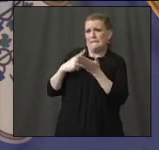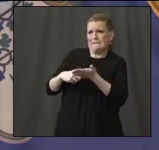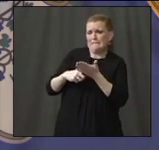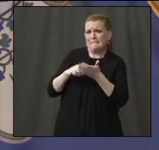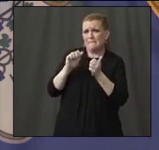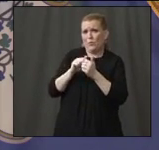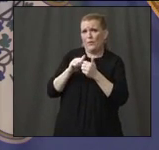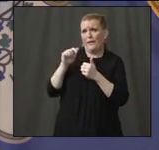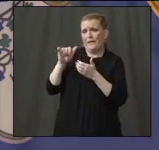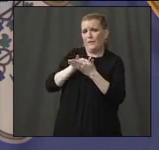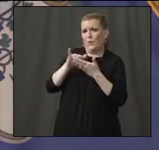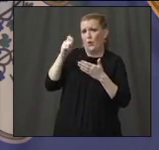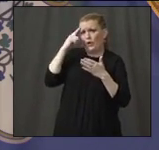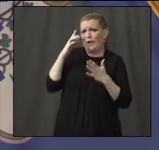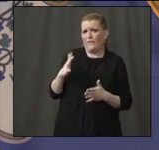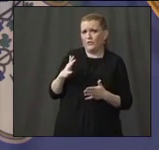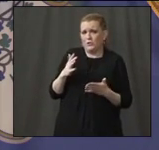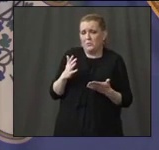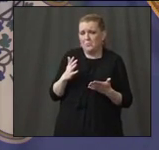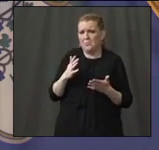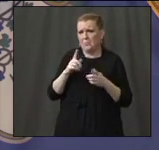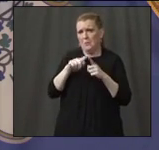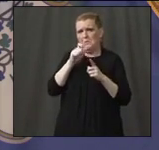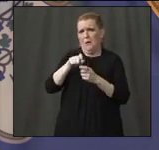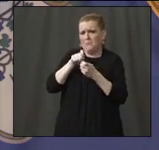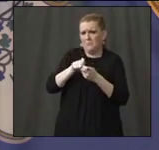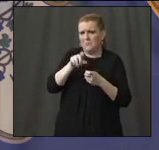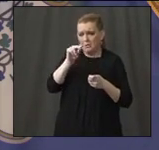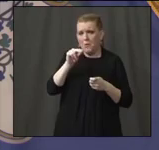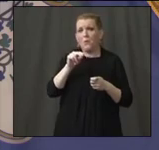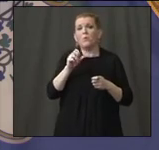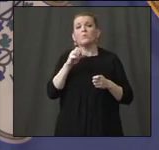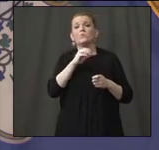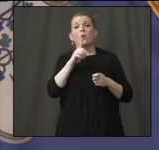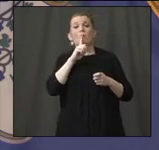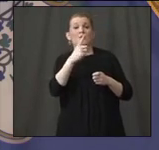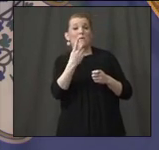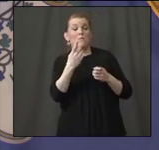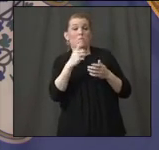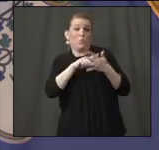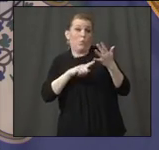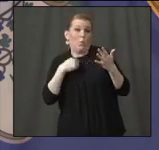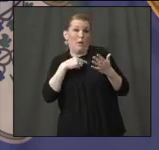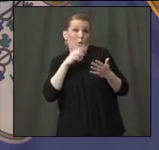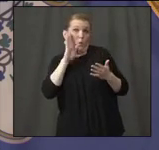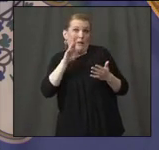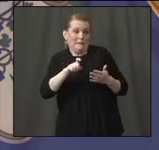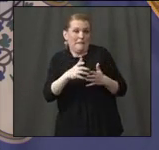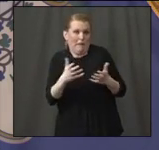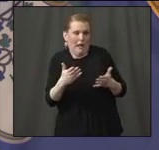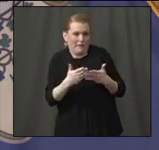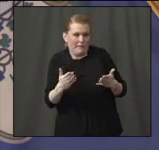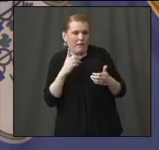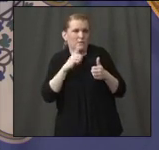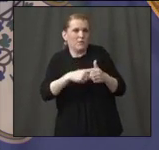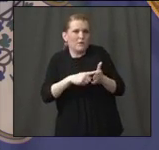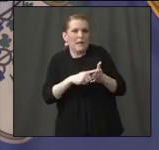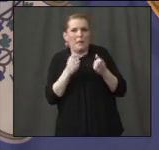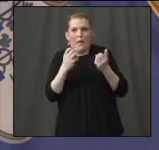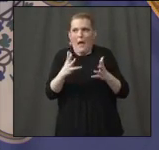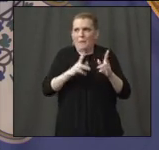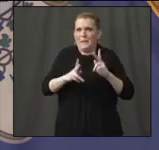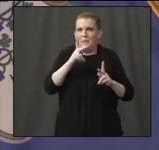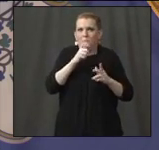track down and make sure that we know who you've been in contact with so we can notice them and keep them safe. Secondly, there may be some sort of a